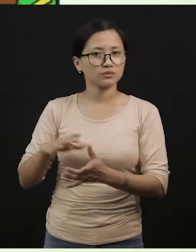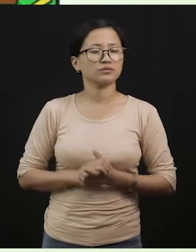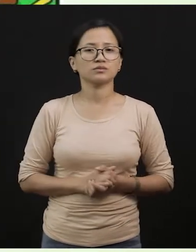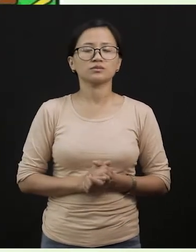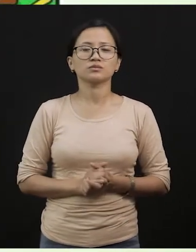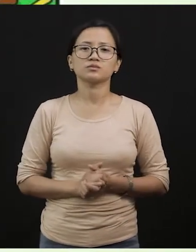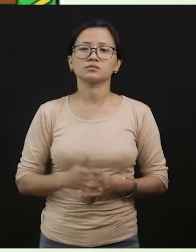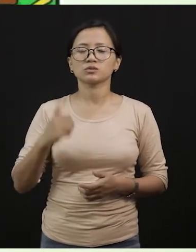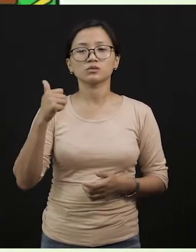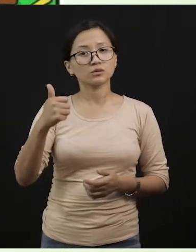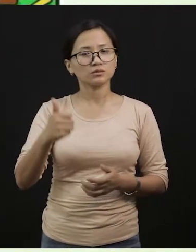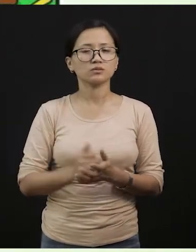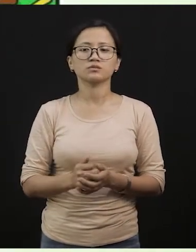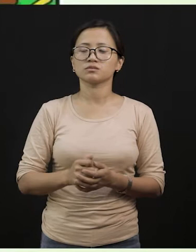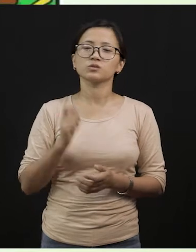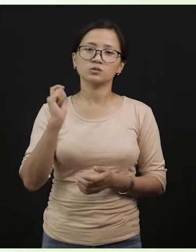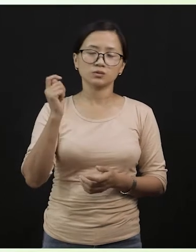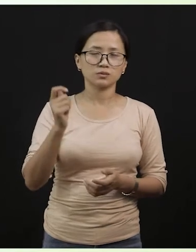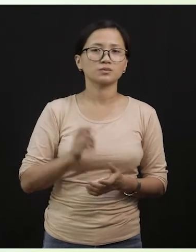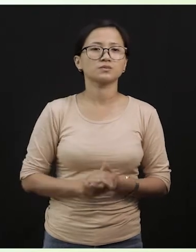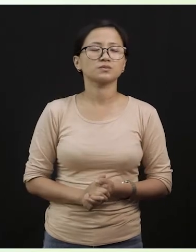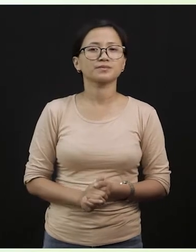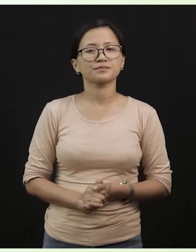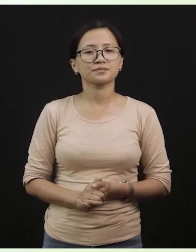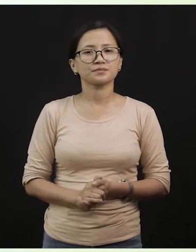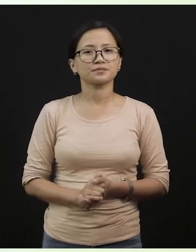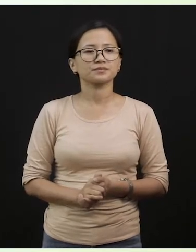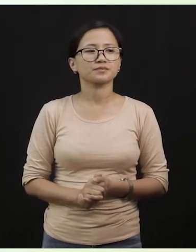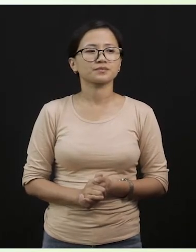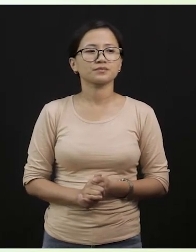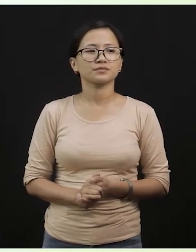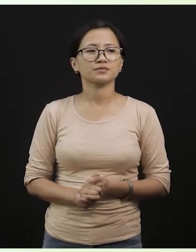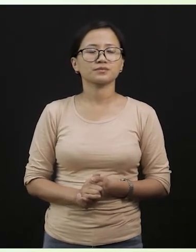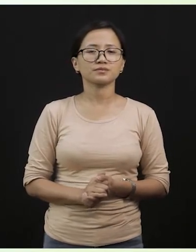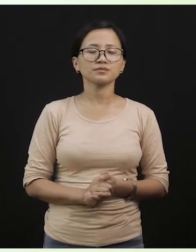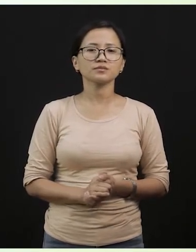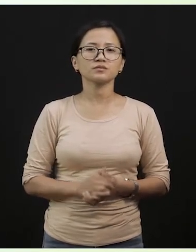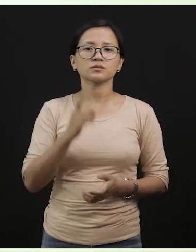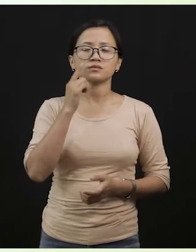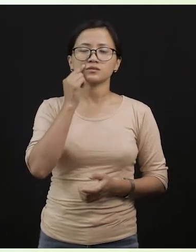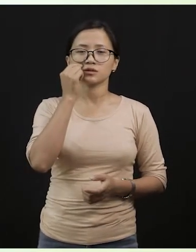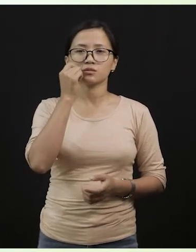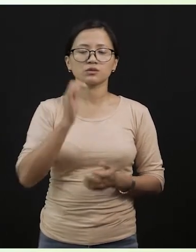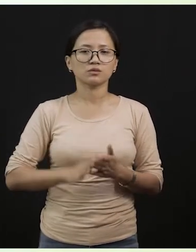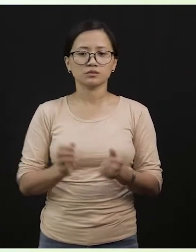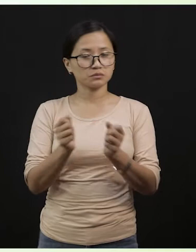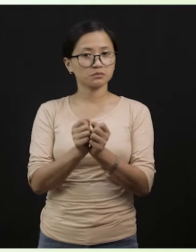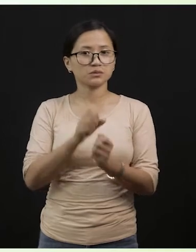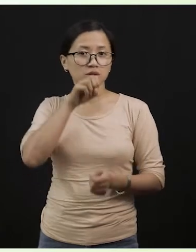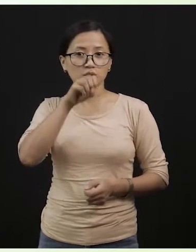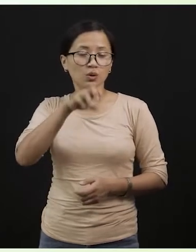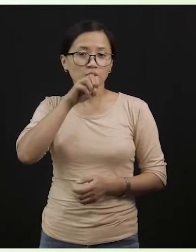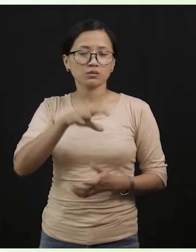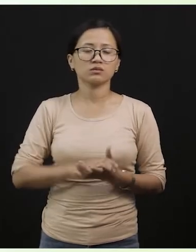we call it a good deed, okay? And we also see here a boy with his dog, okay? I'm